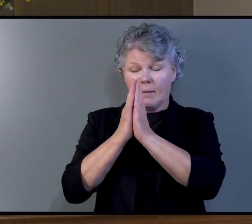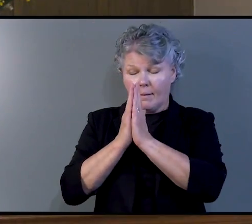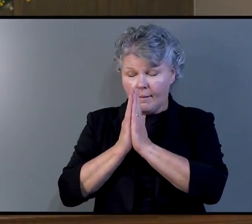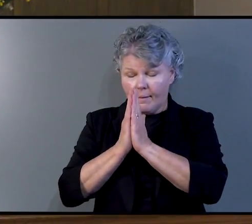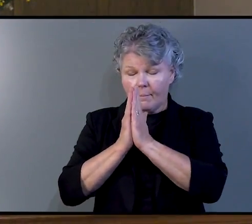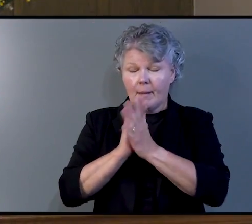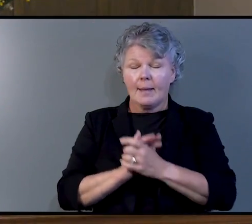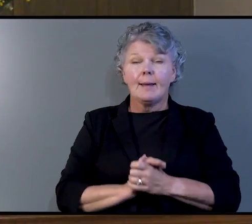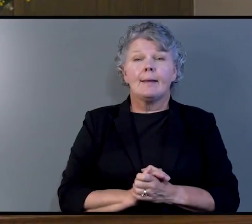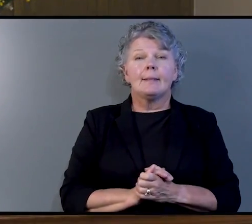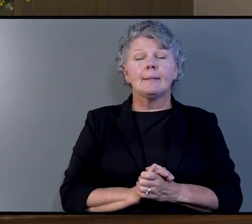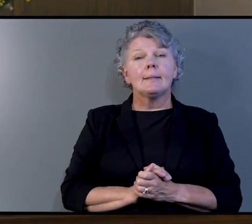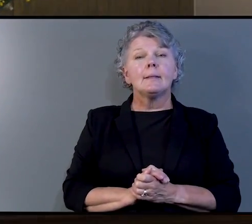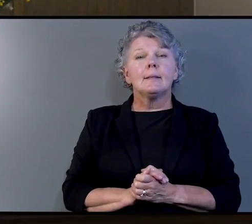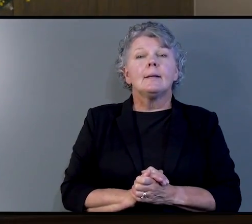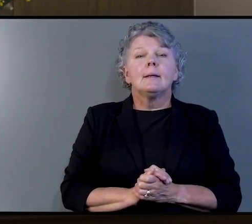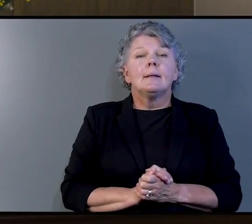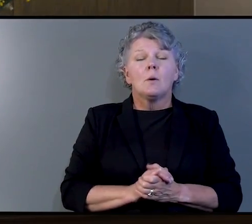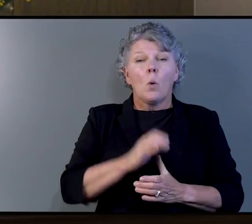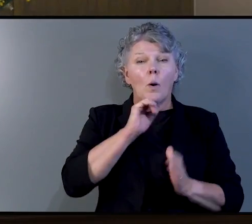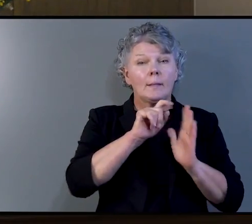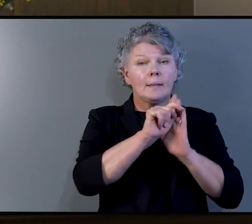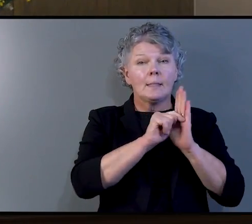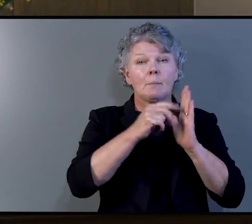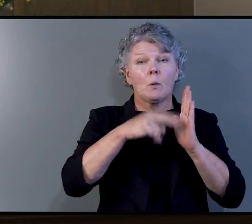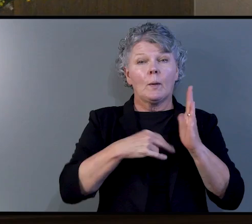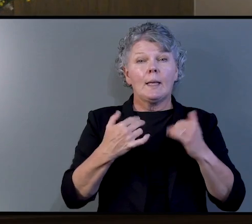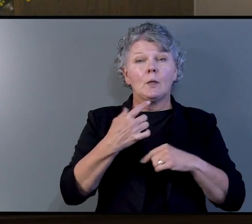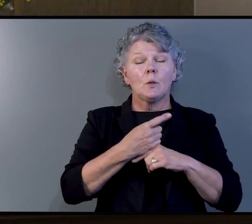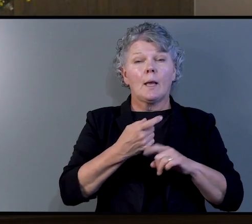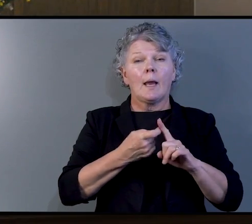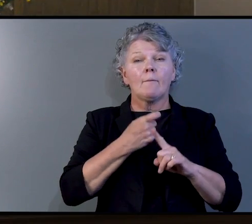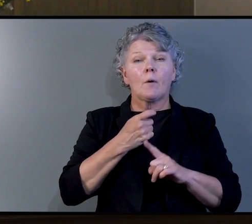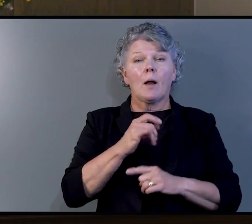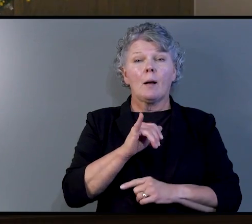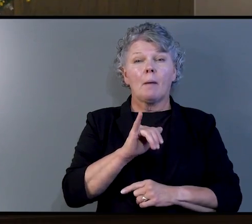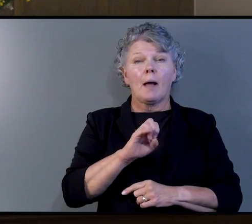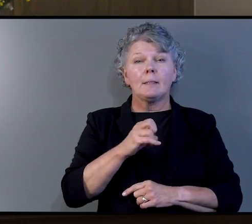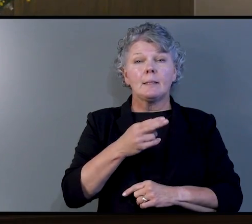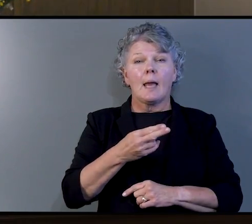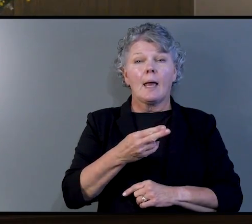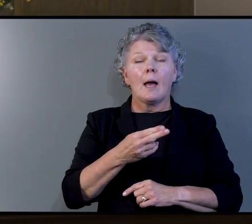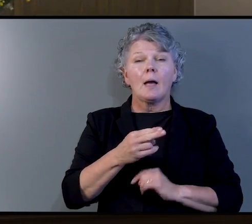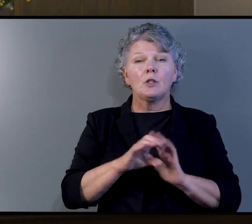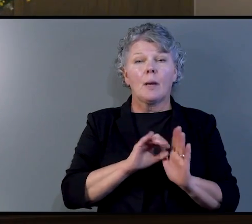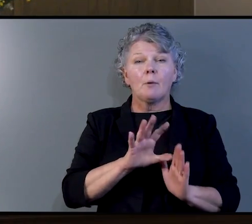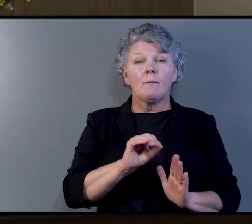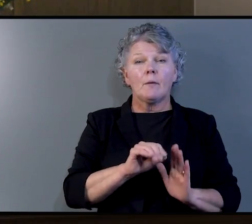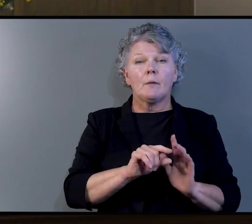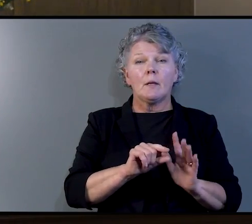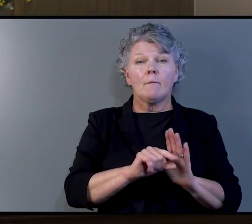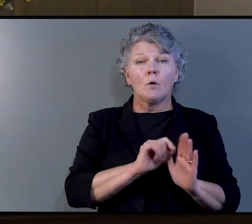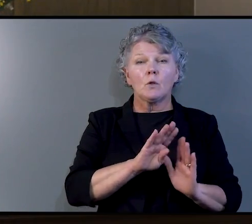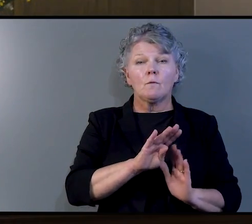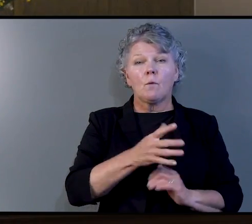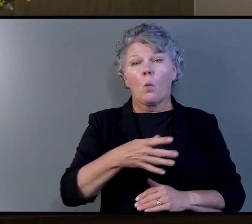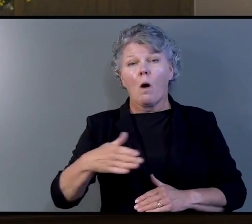Christ. Amen. The Old Testament reading for today is from Isaiah chapter 50, beginning at verse